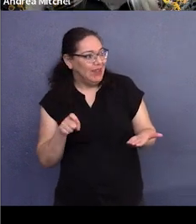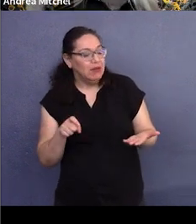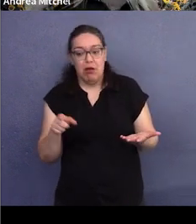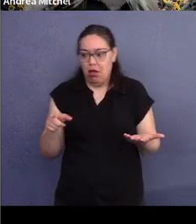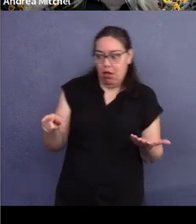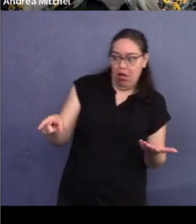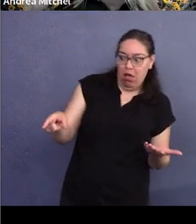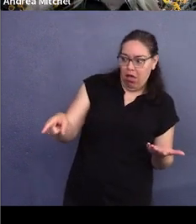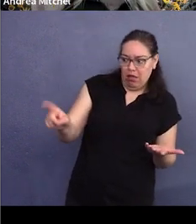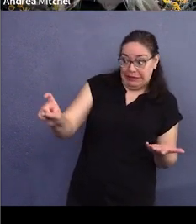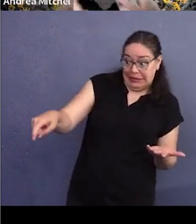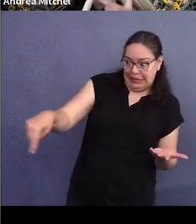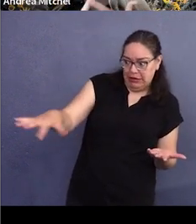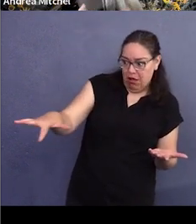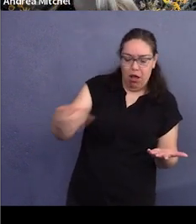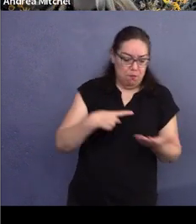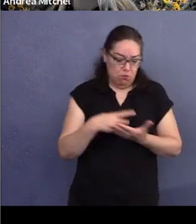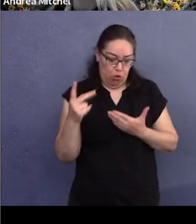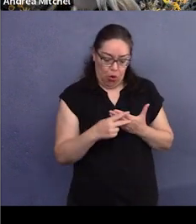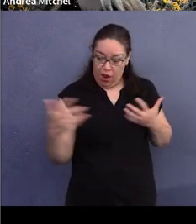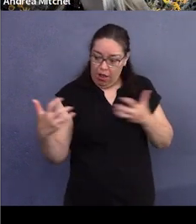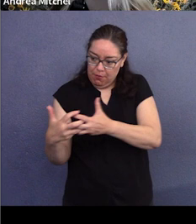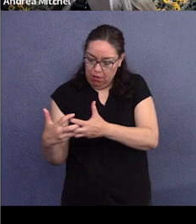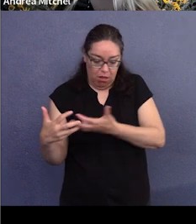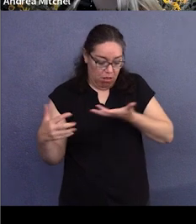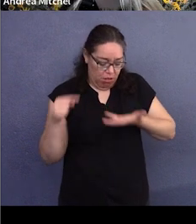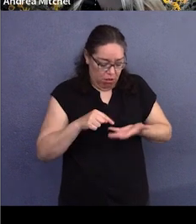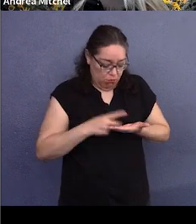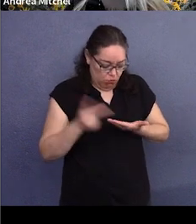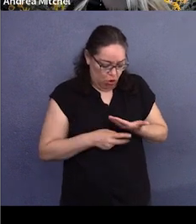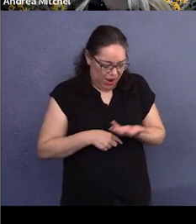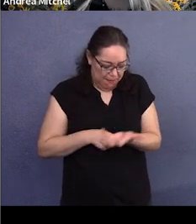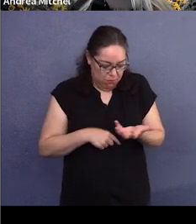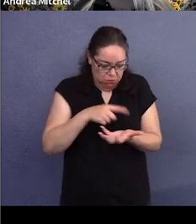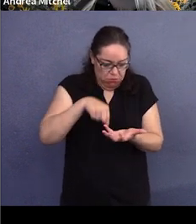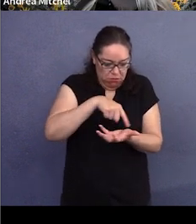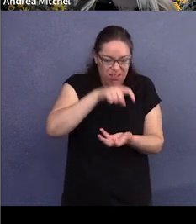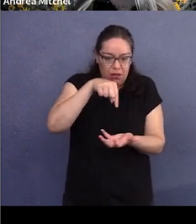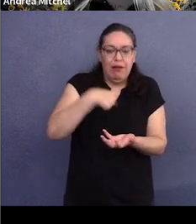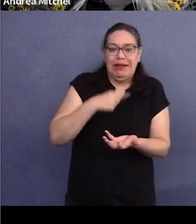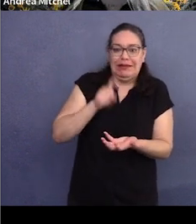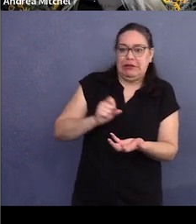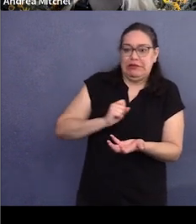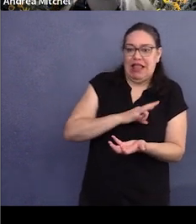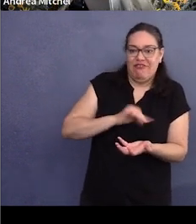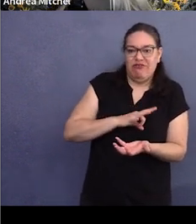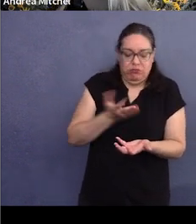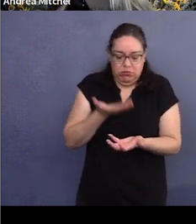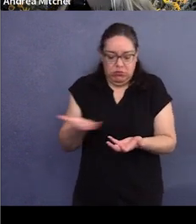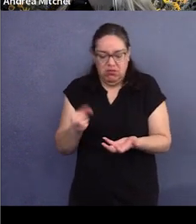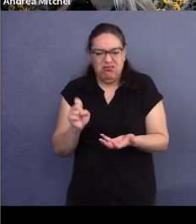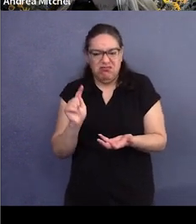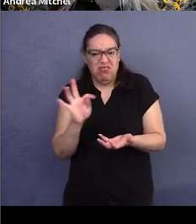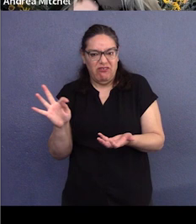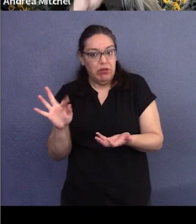have a program that you're creating, and then you got to staff it, and you need staffing and stuff. But then there's other things you